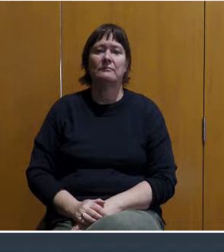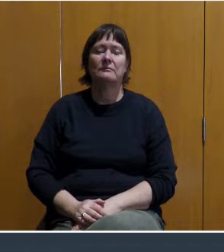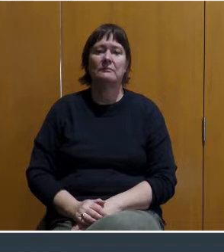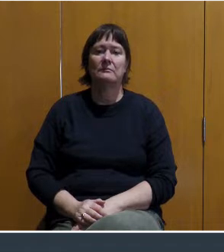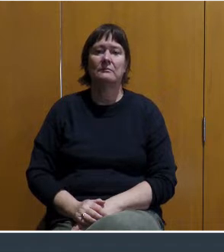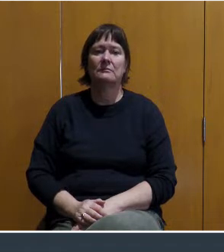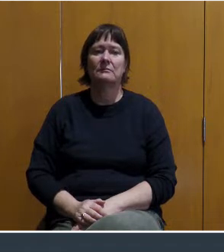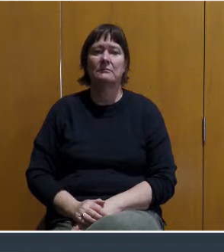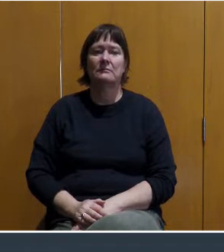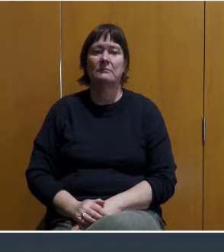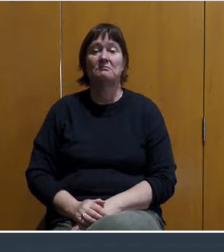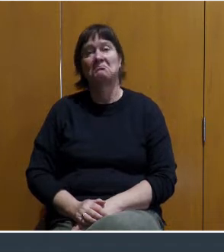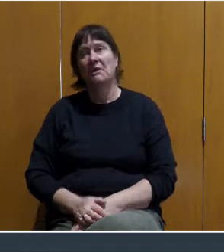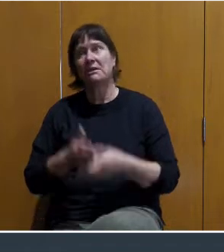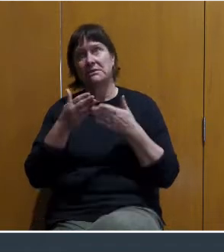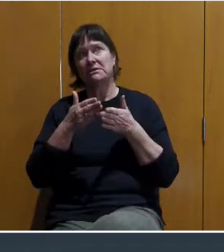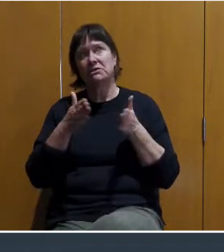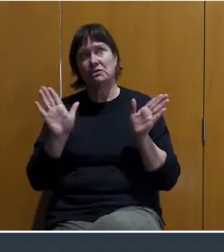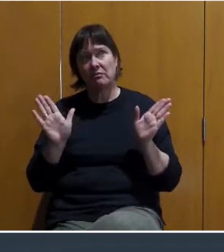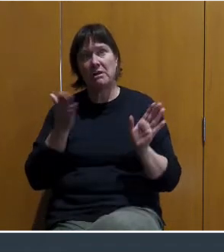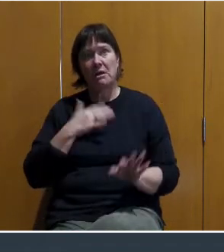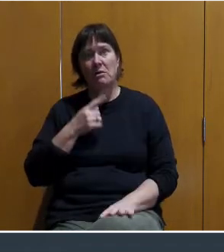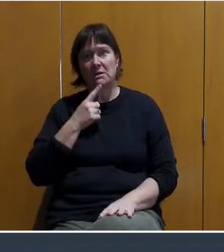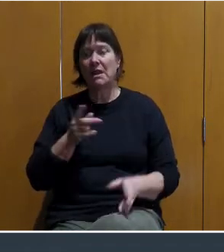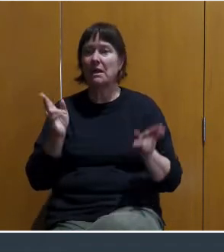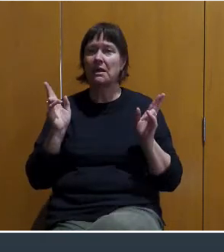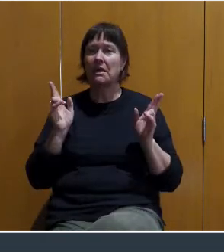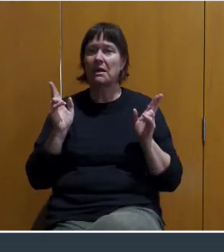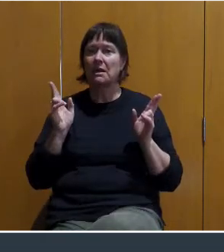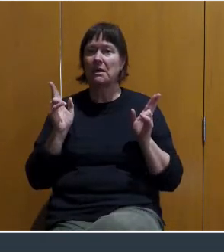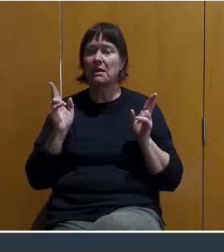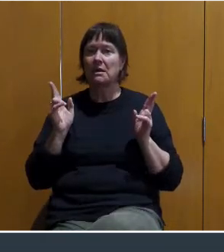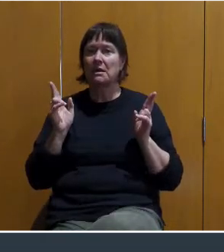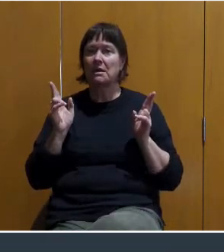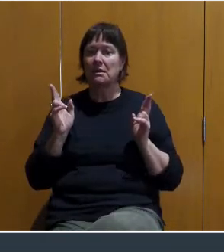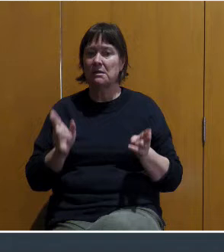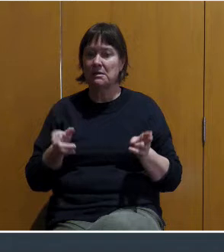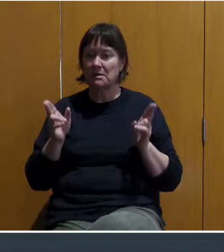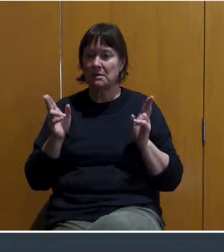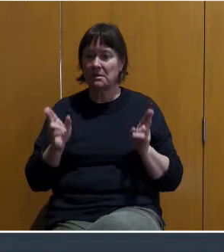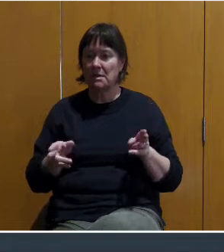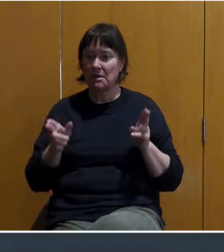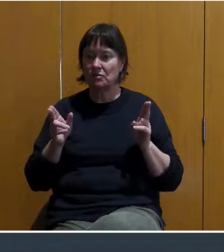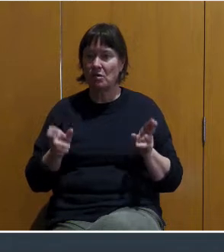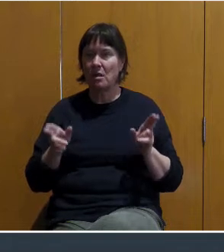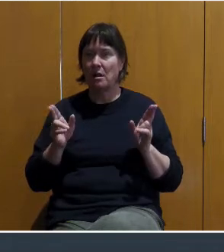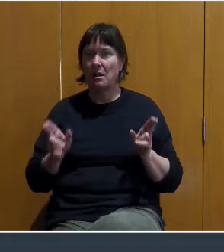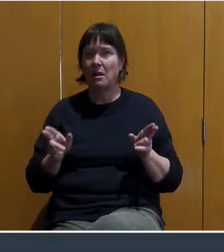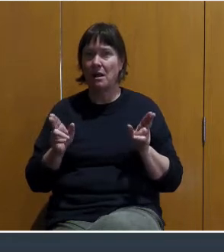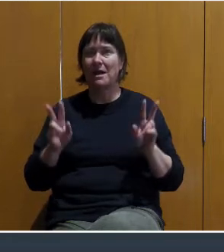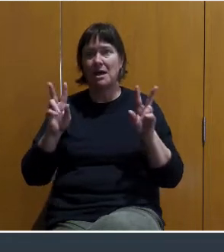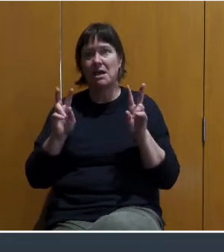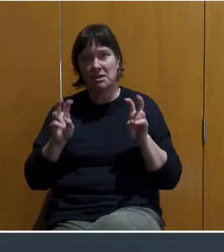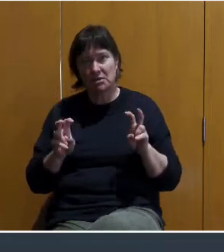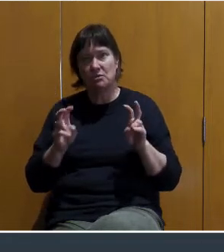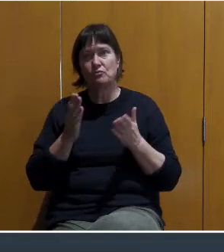Just speaking in general, our biodiversity in New Zealand is really in crisis, and we